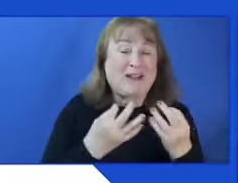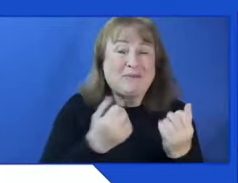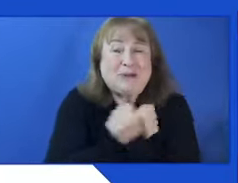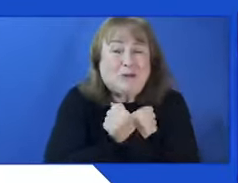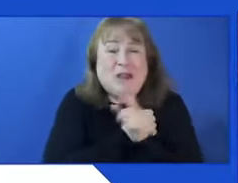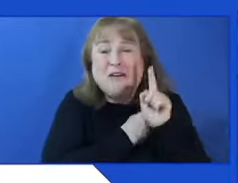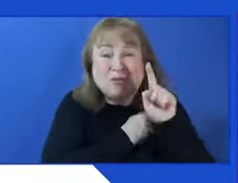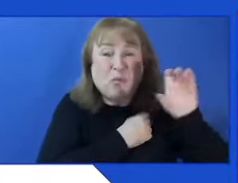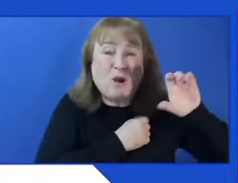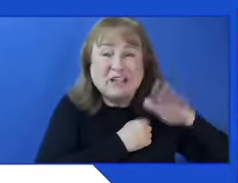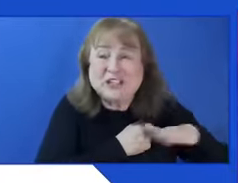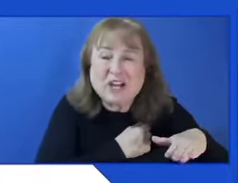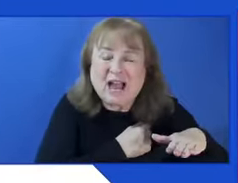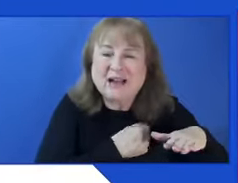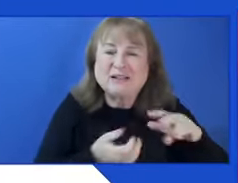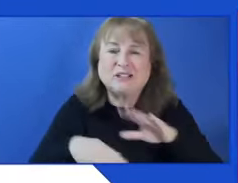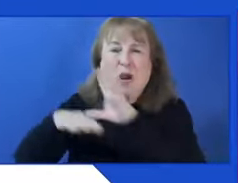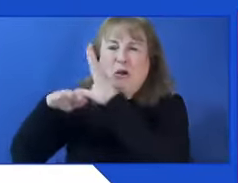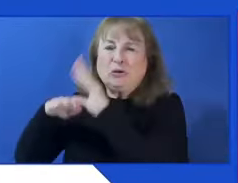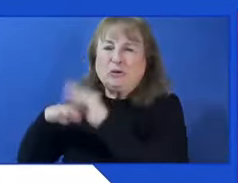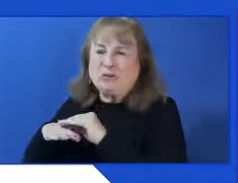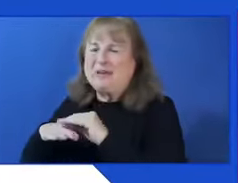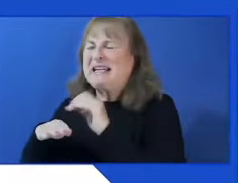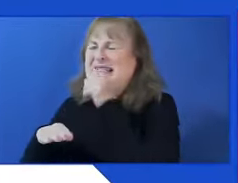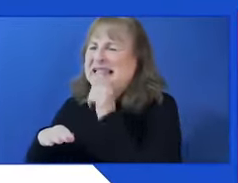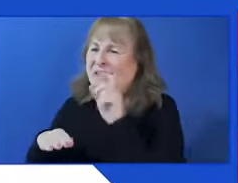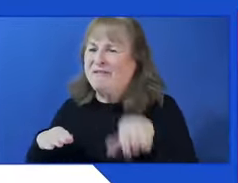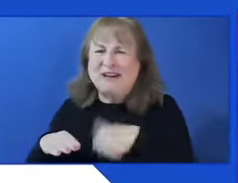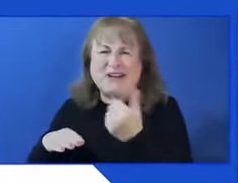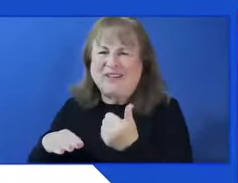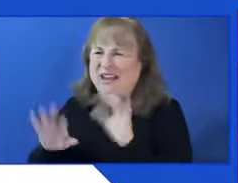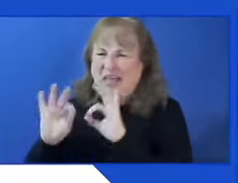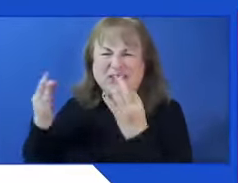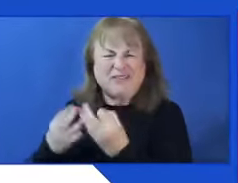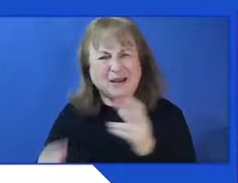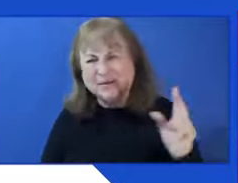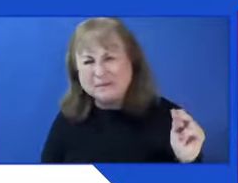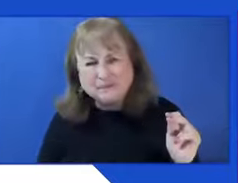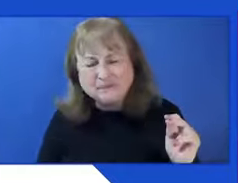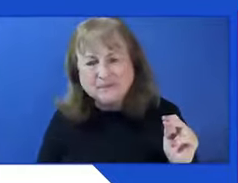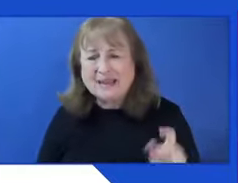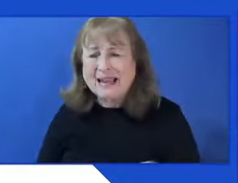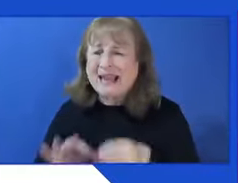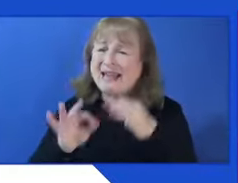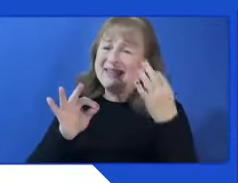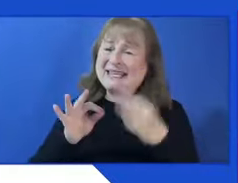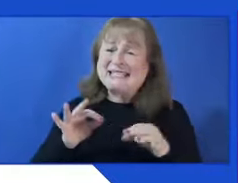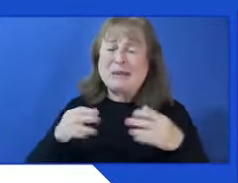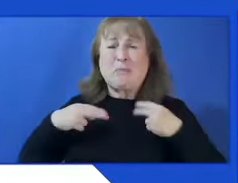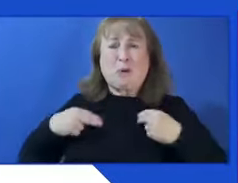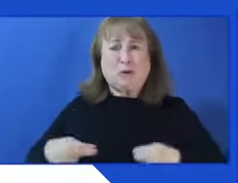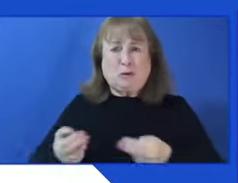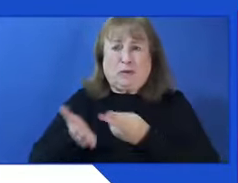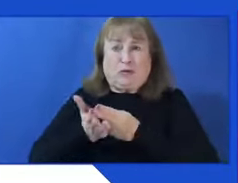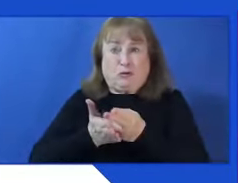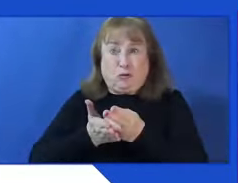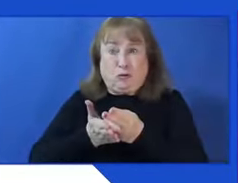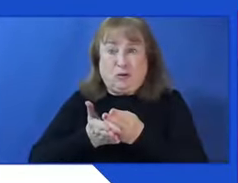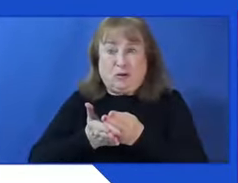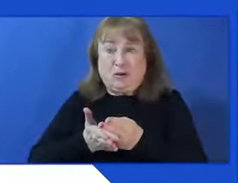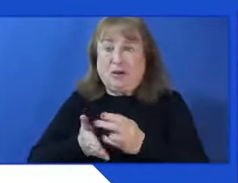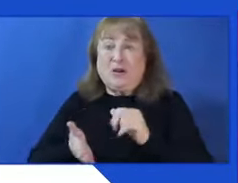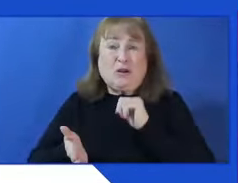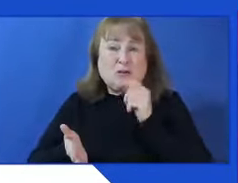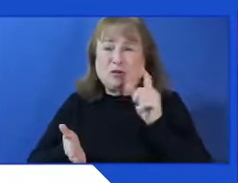child, is to diminish the suffering of another. But the simple human truth is that you don't have